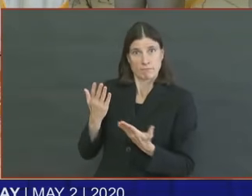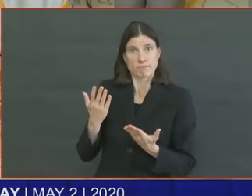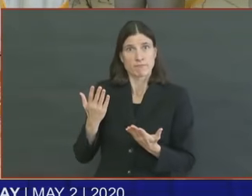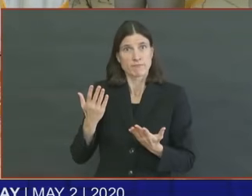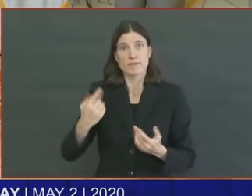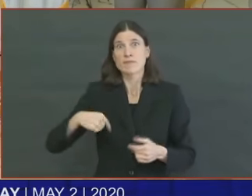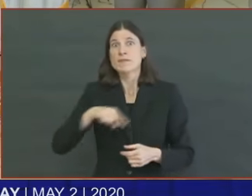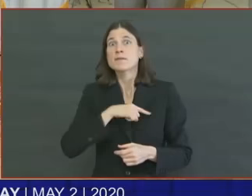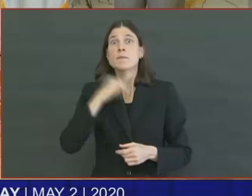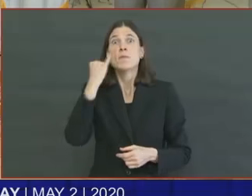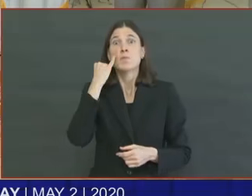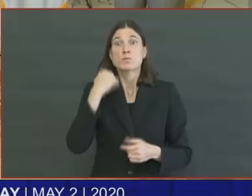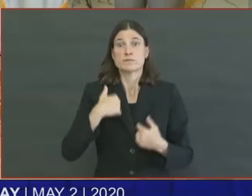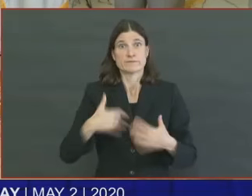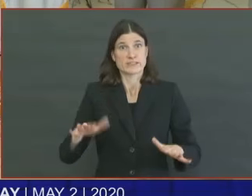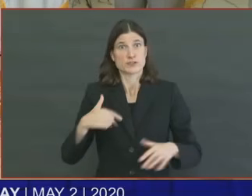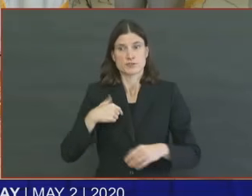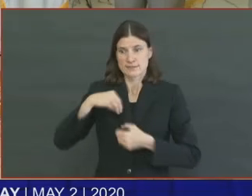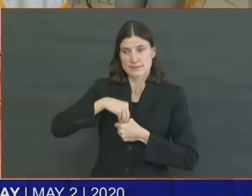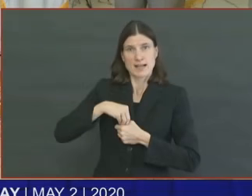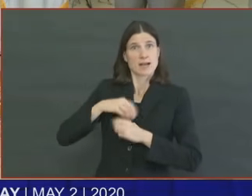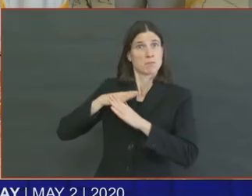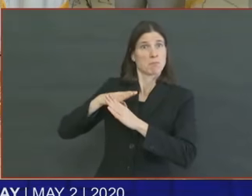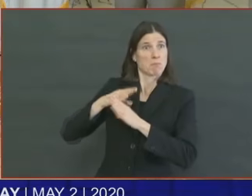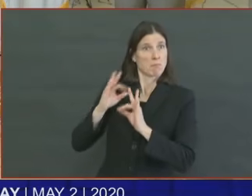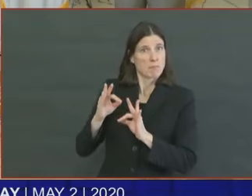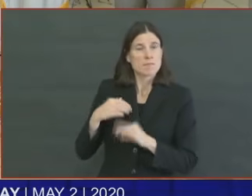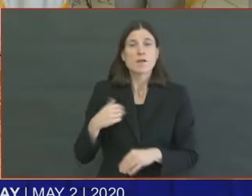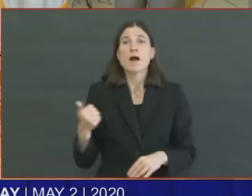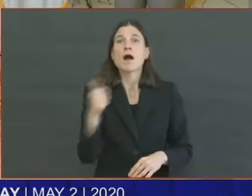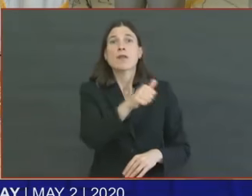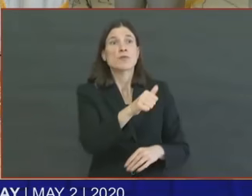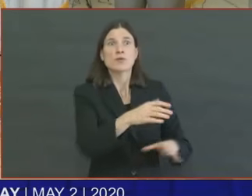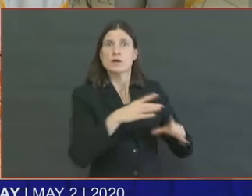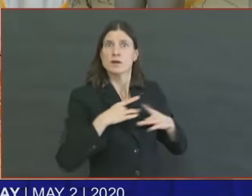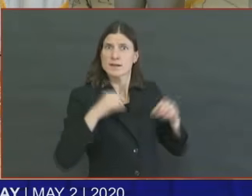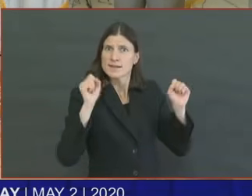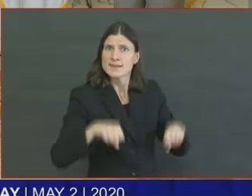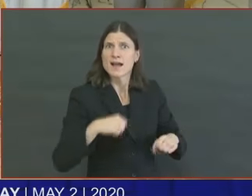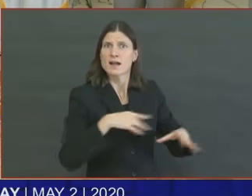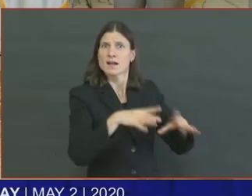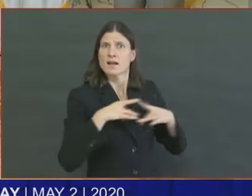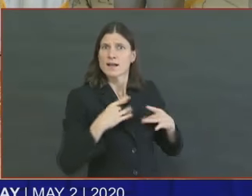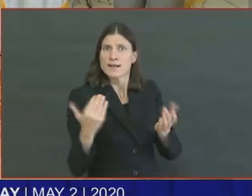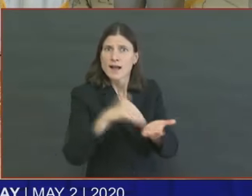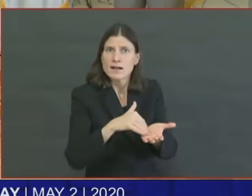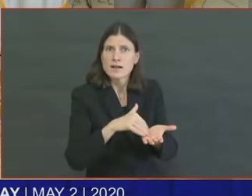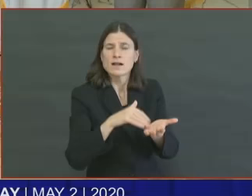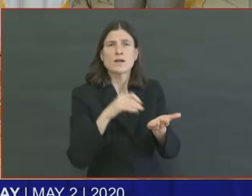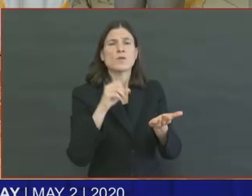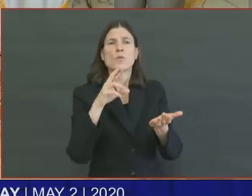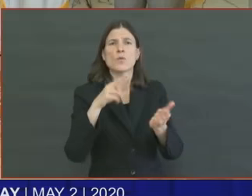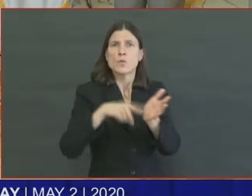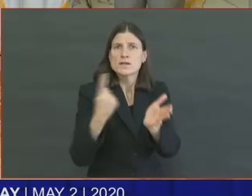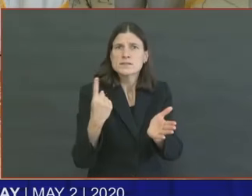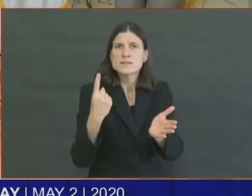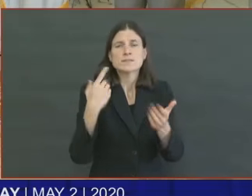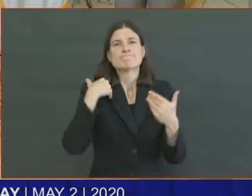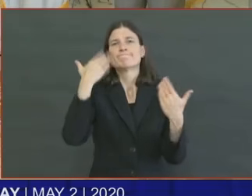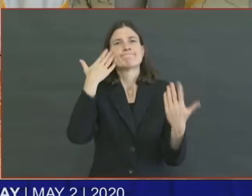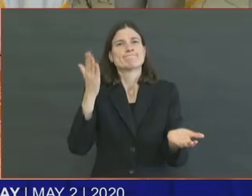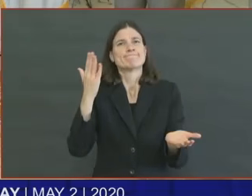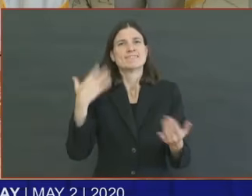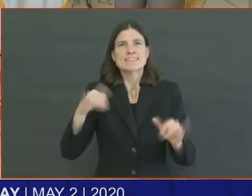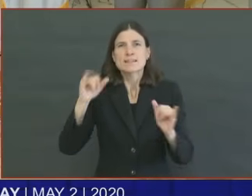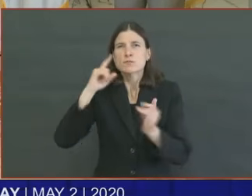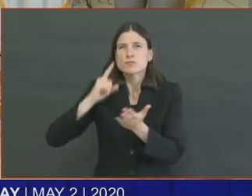to help us gain that information? So we have a ways to go, but we do know the vaccines that are out there that we